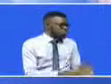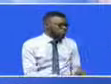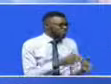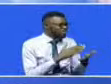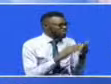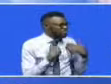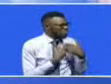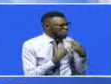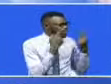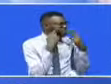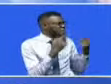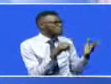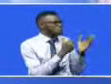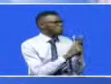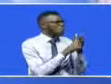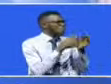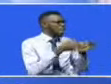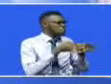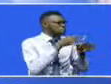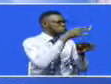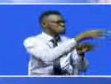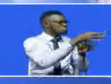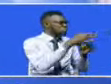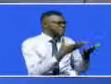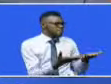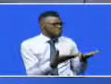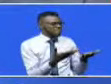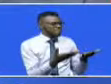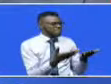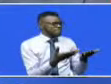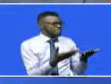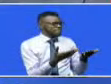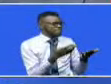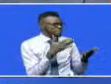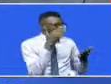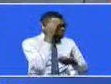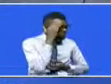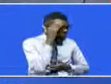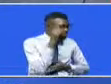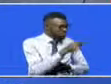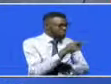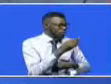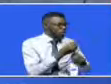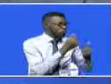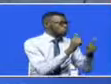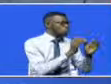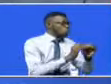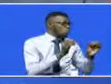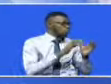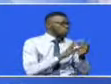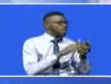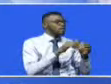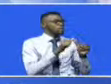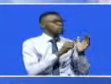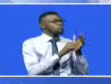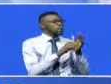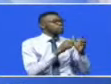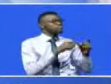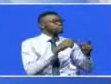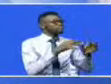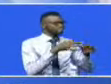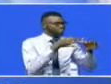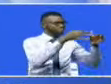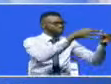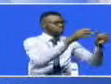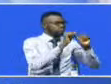that's postponing the problem. I know it leaves a little with you in your hands for mm-hmm. the time being, mm-hmm. but it's postponing an imminent problem. You